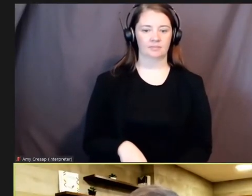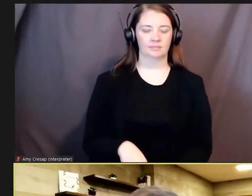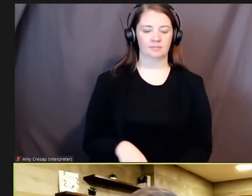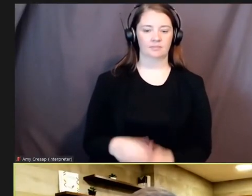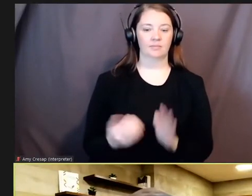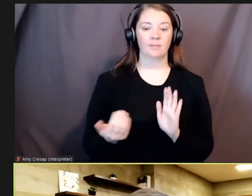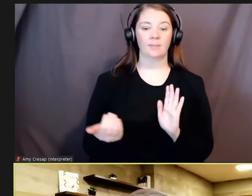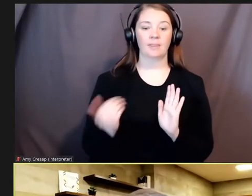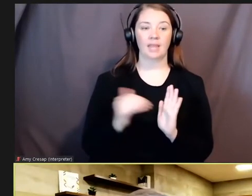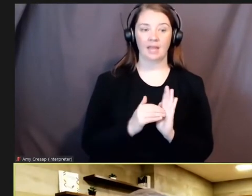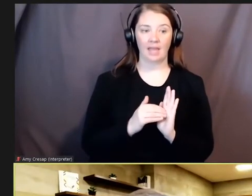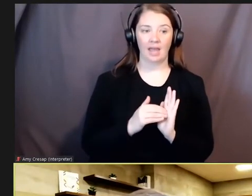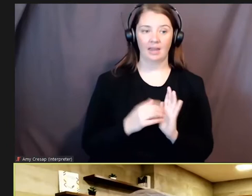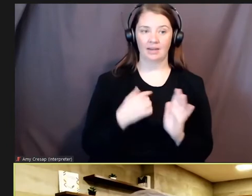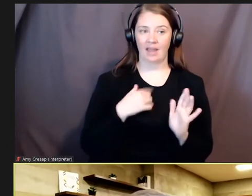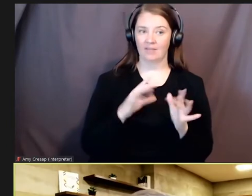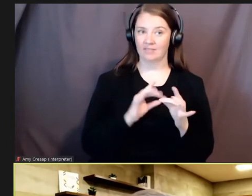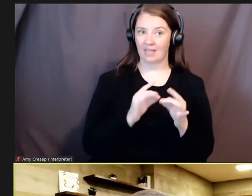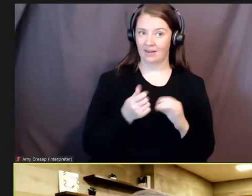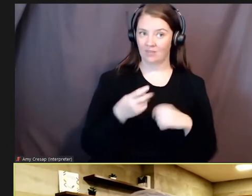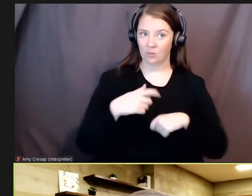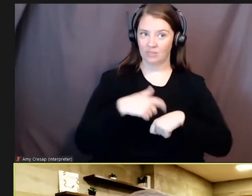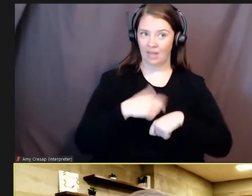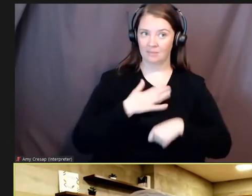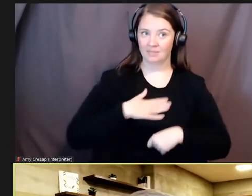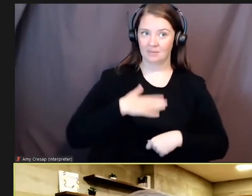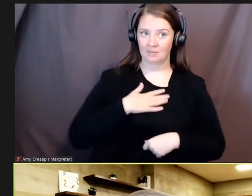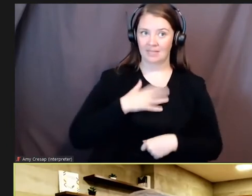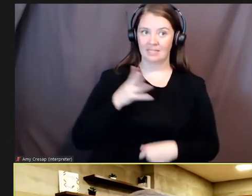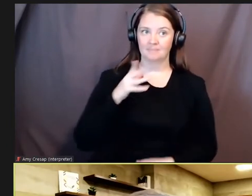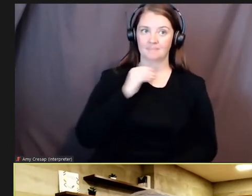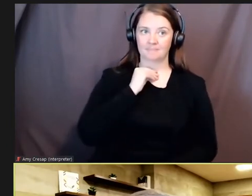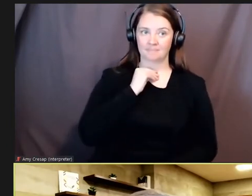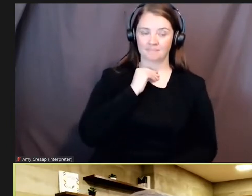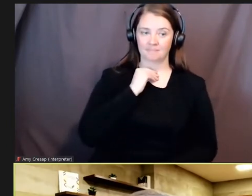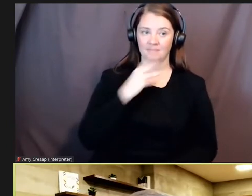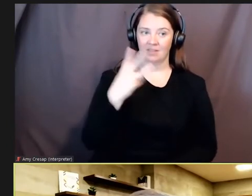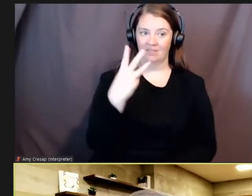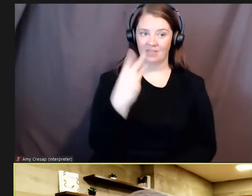Again, like I've mentioned a couple times, remember to turn off your audio and video